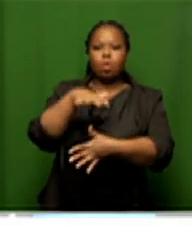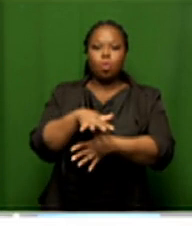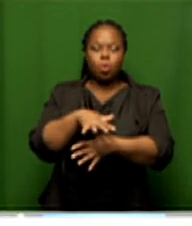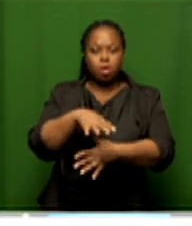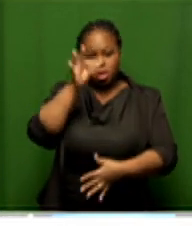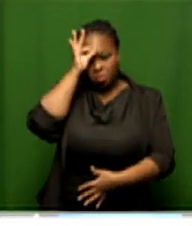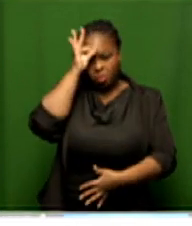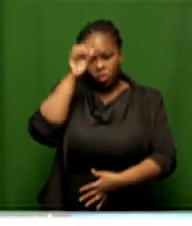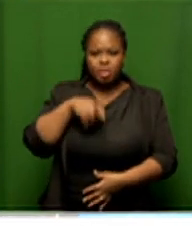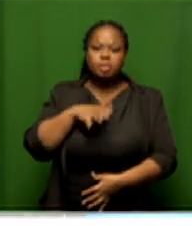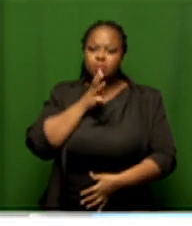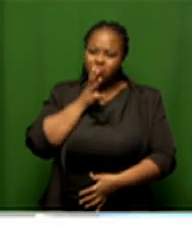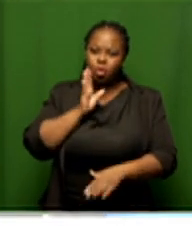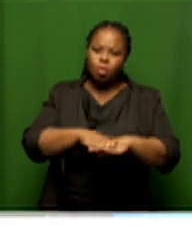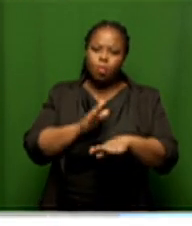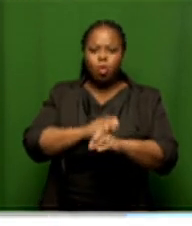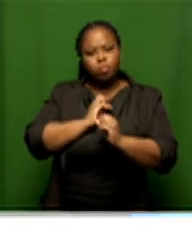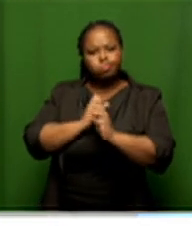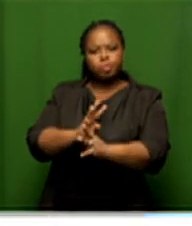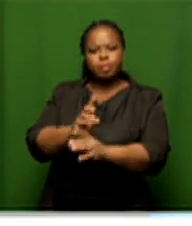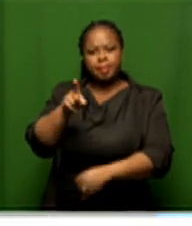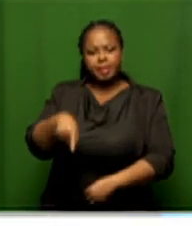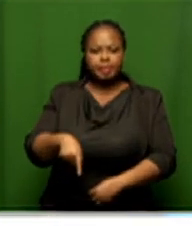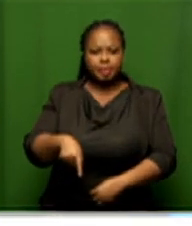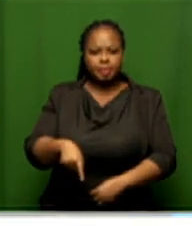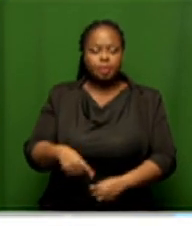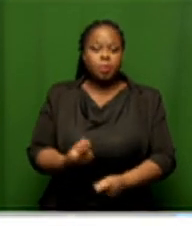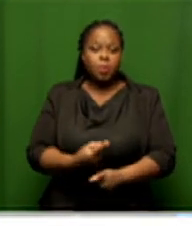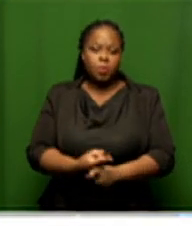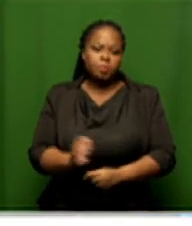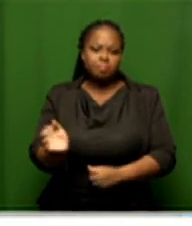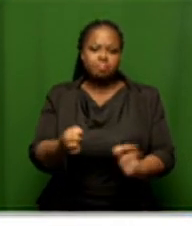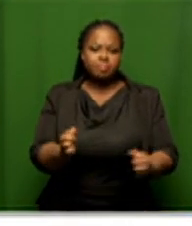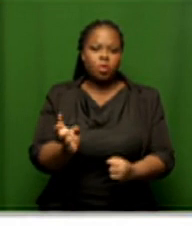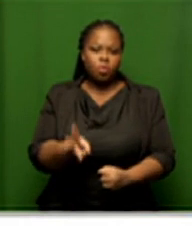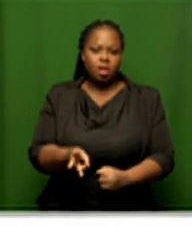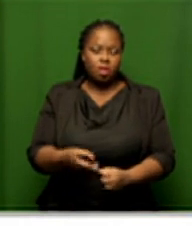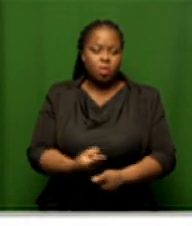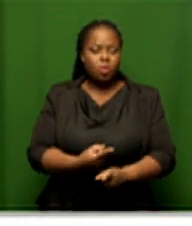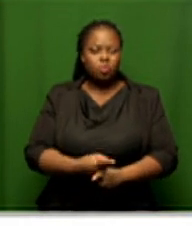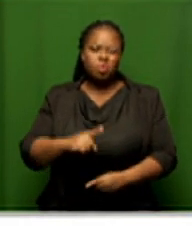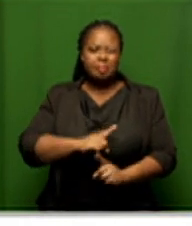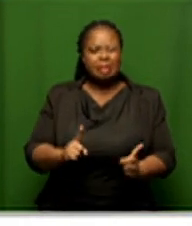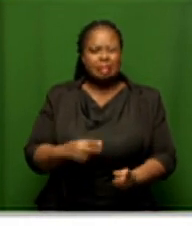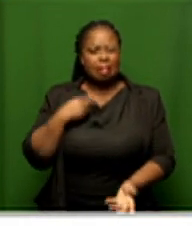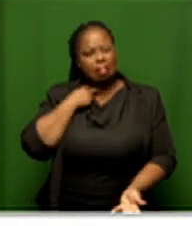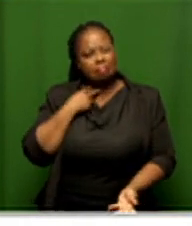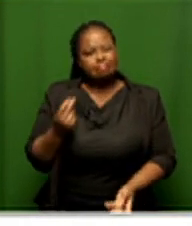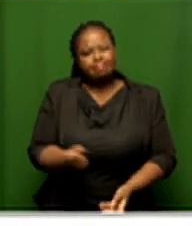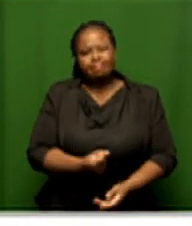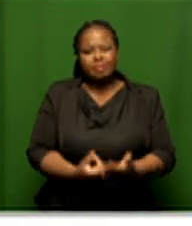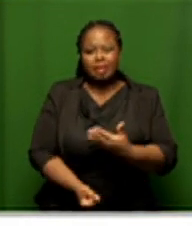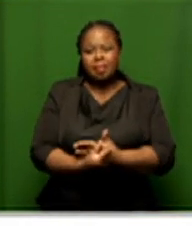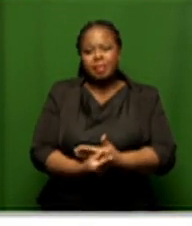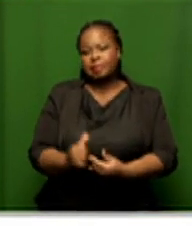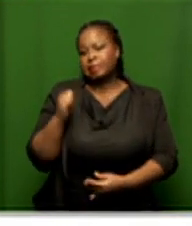police, which means additional police reinforcements will be deployed to those areas. There has been some unfortunate incidents yesterday